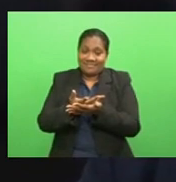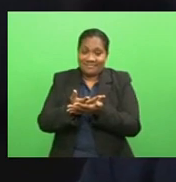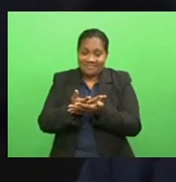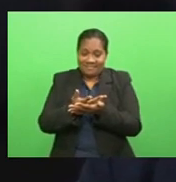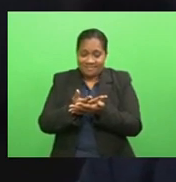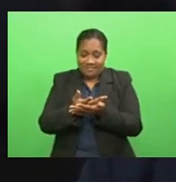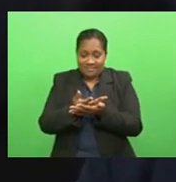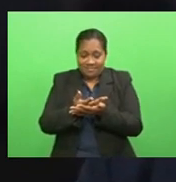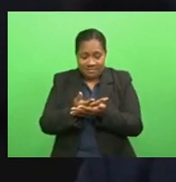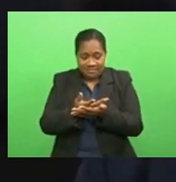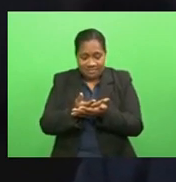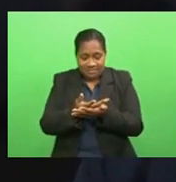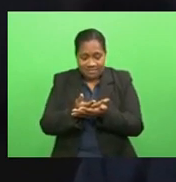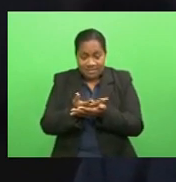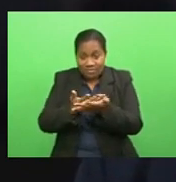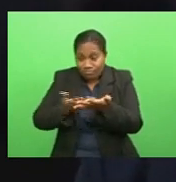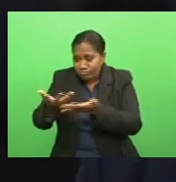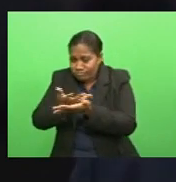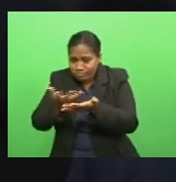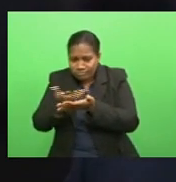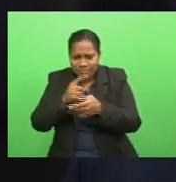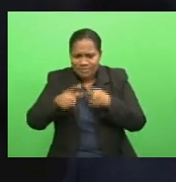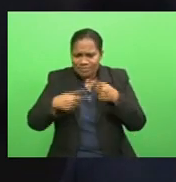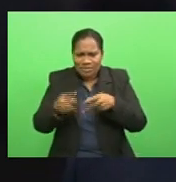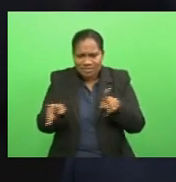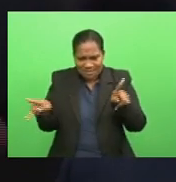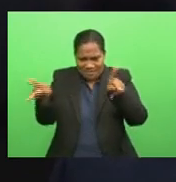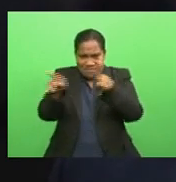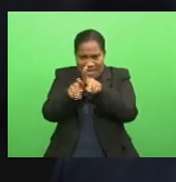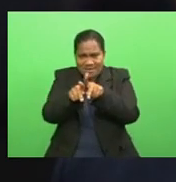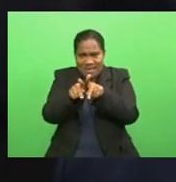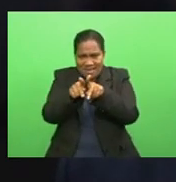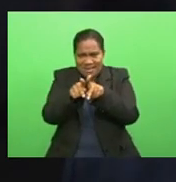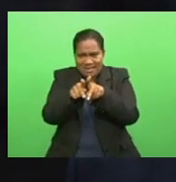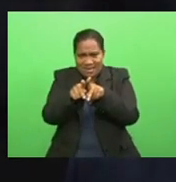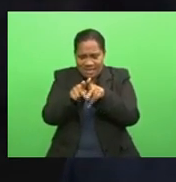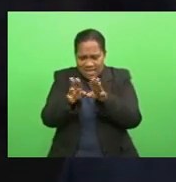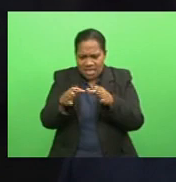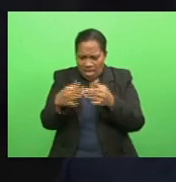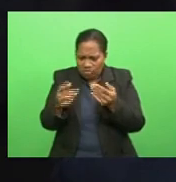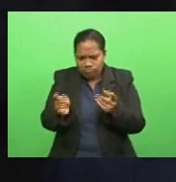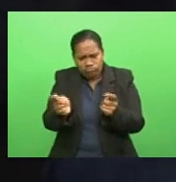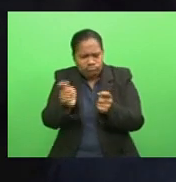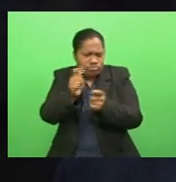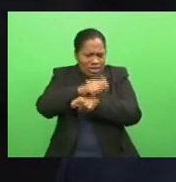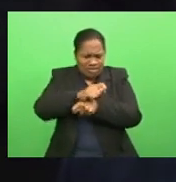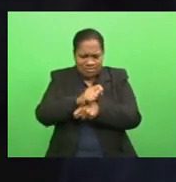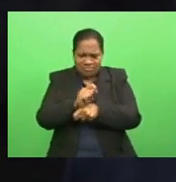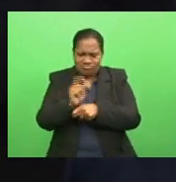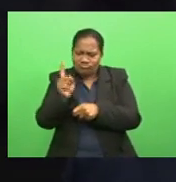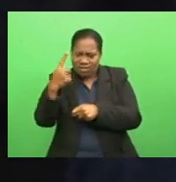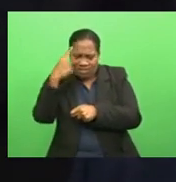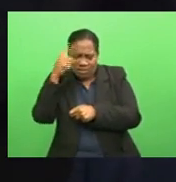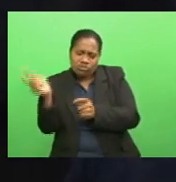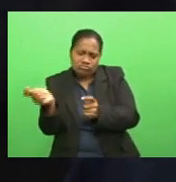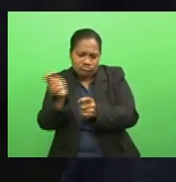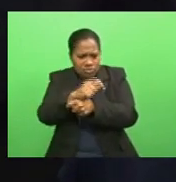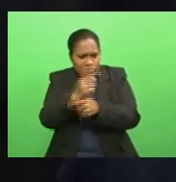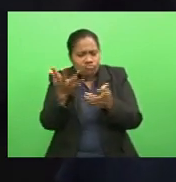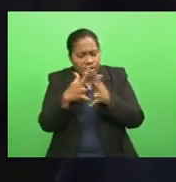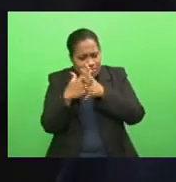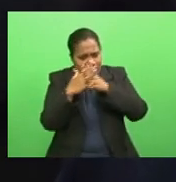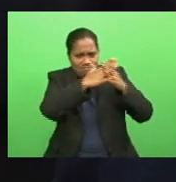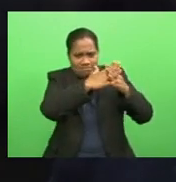interested partner and then changes indicated he wanted to invest in something in the Western Wedge associated